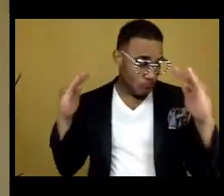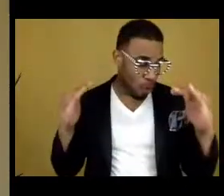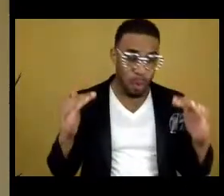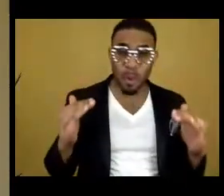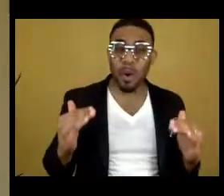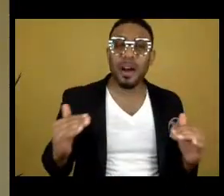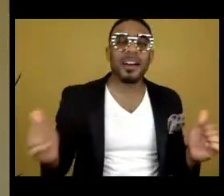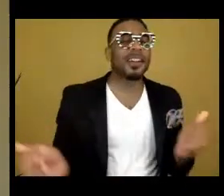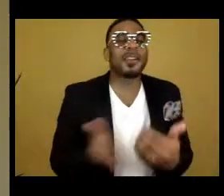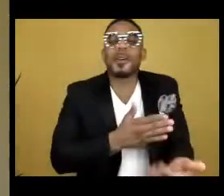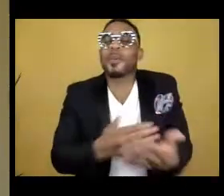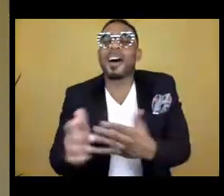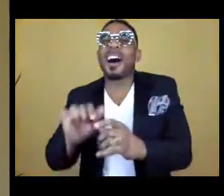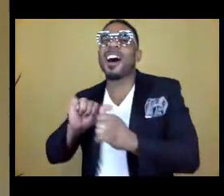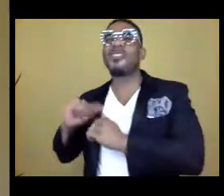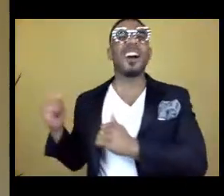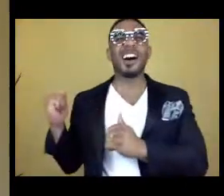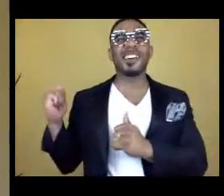no matter how